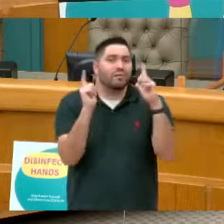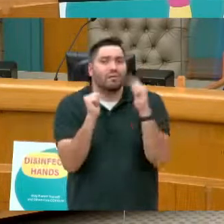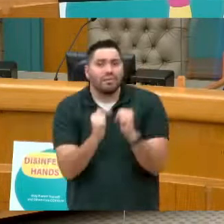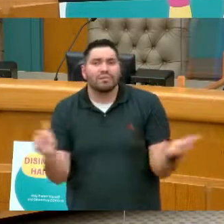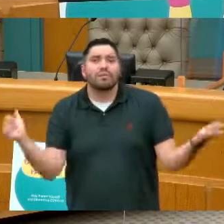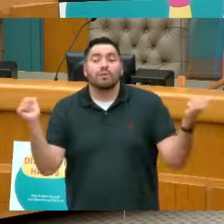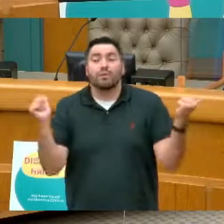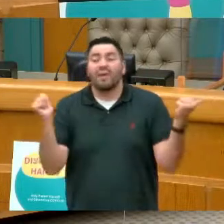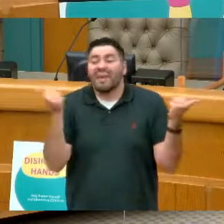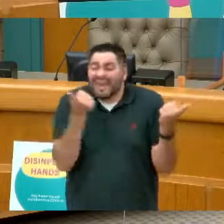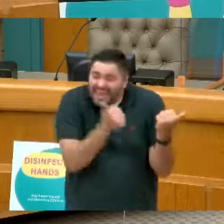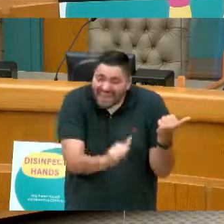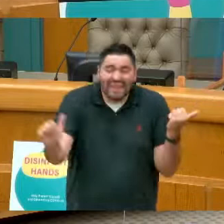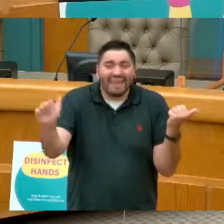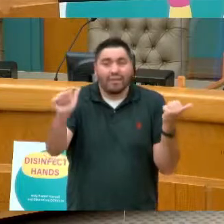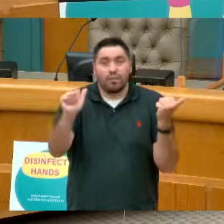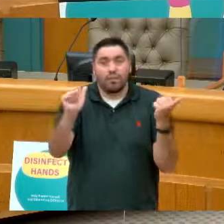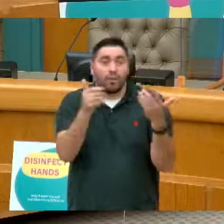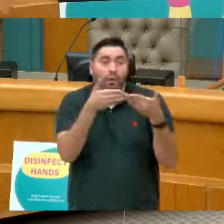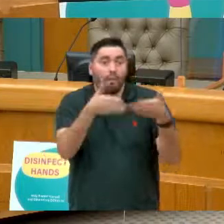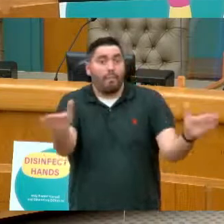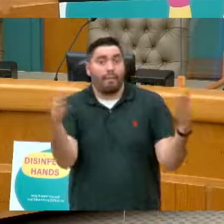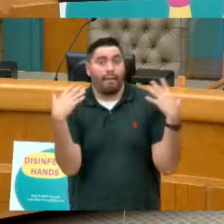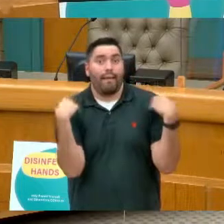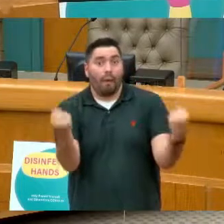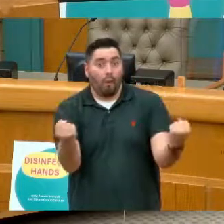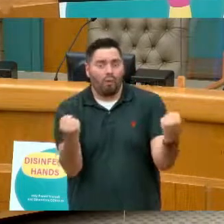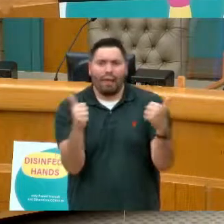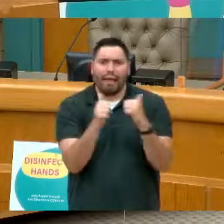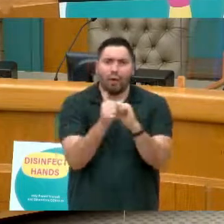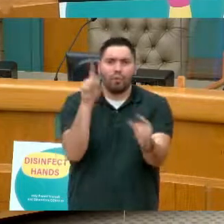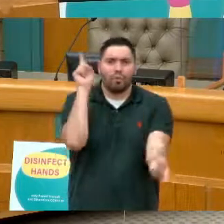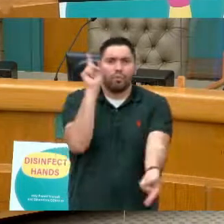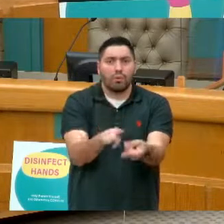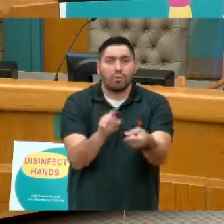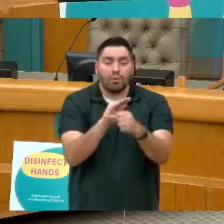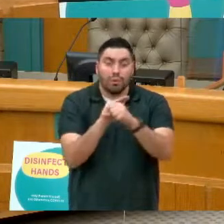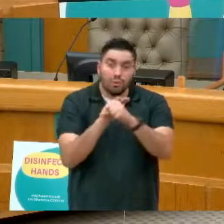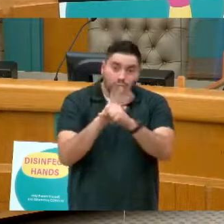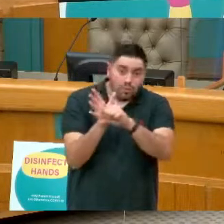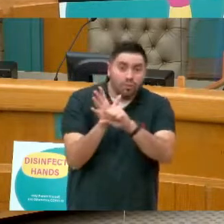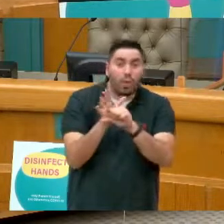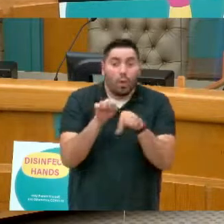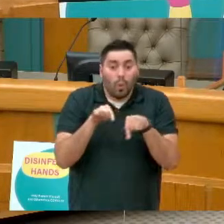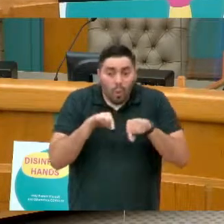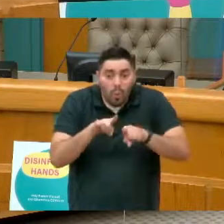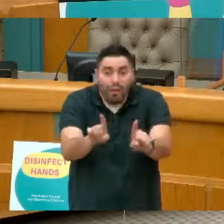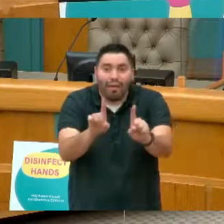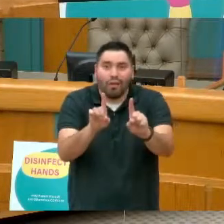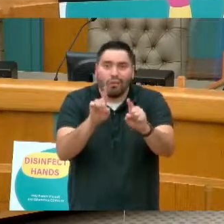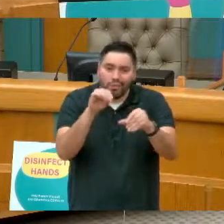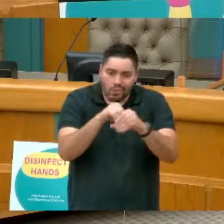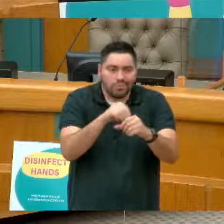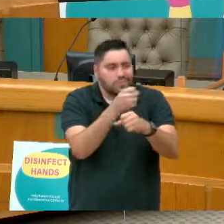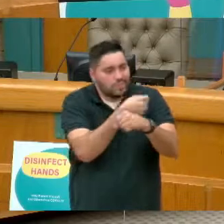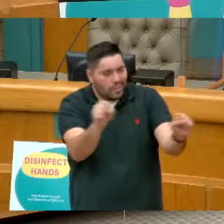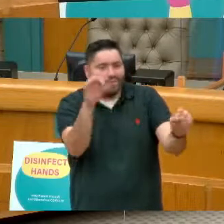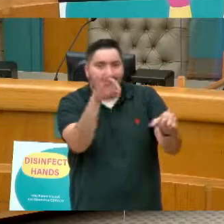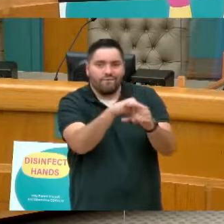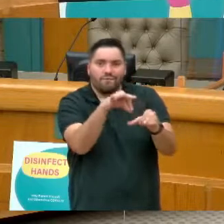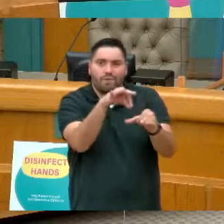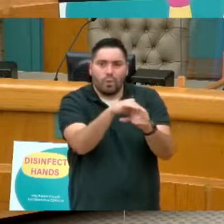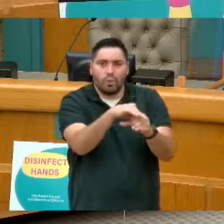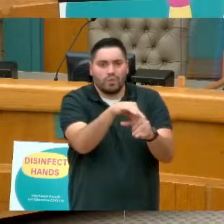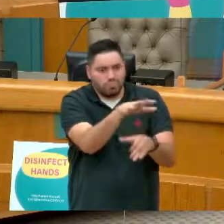from nonpartisan voter education to personal protective equipment if needed, poll worker